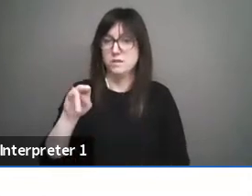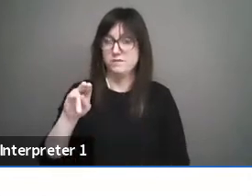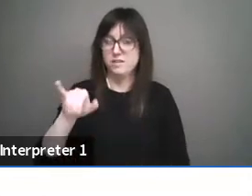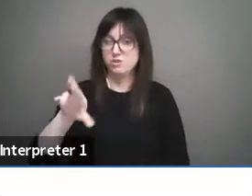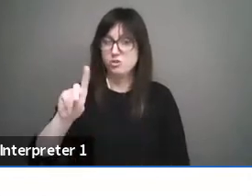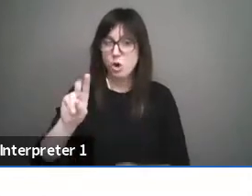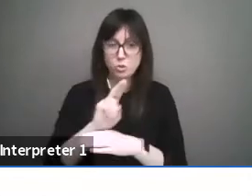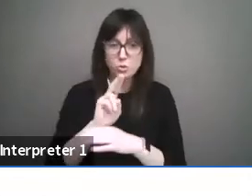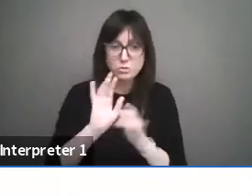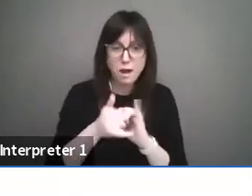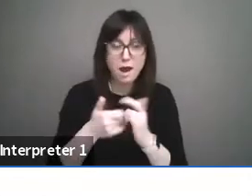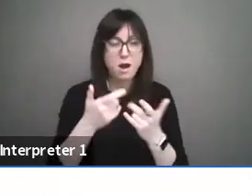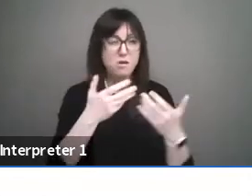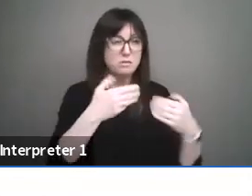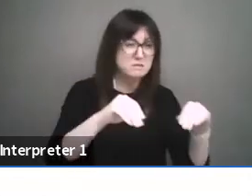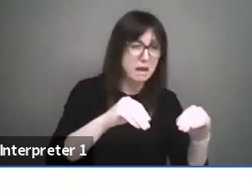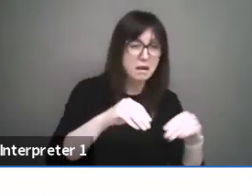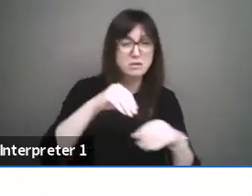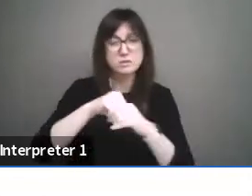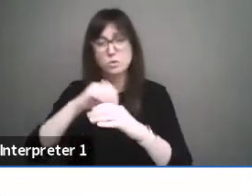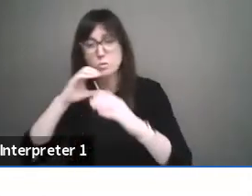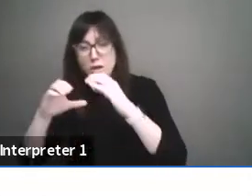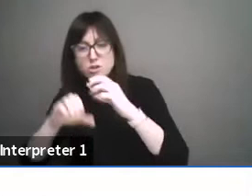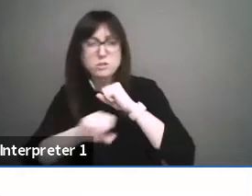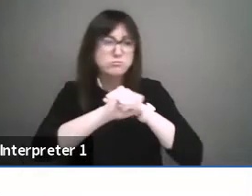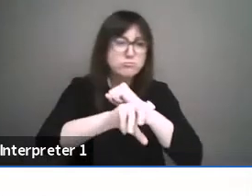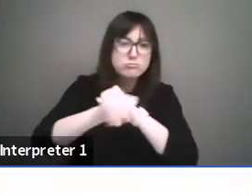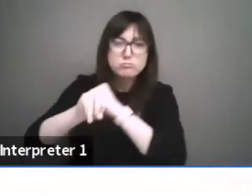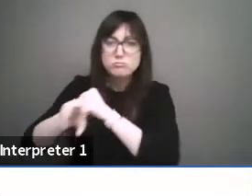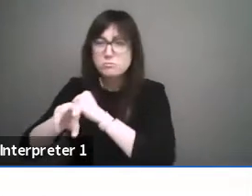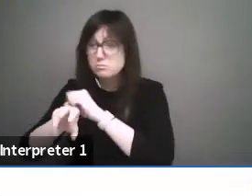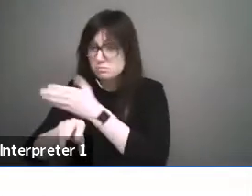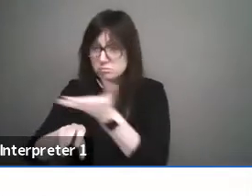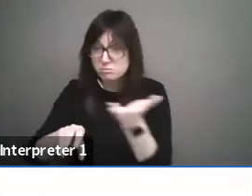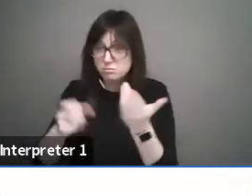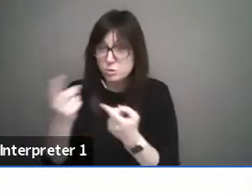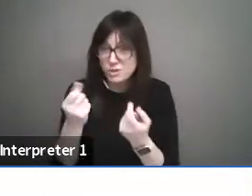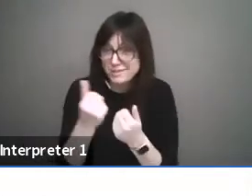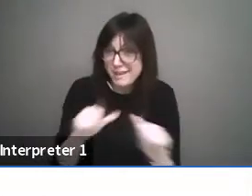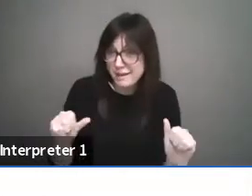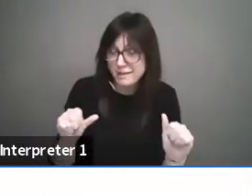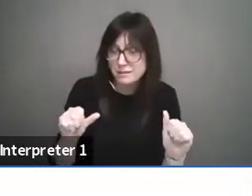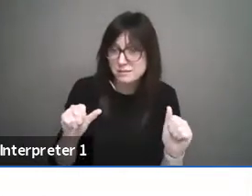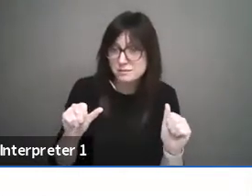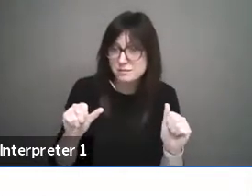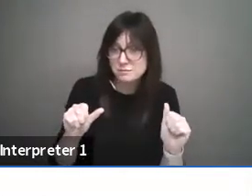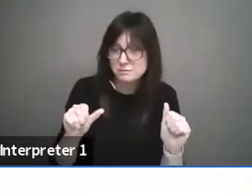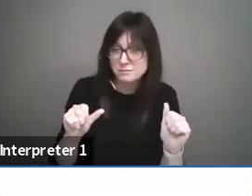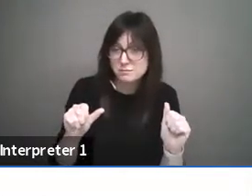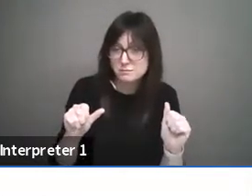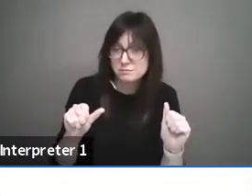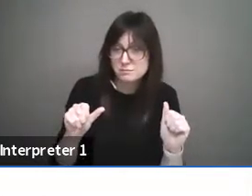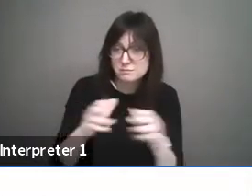other internal communications or marketing, any questions around how this tool actually works?